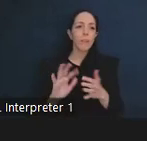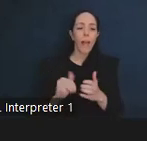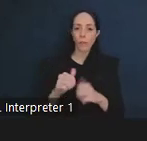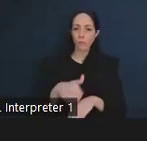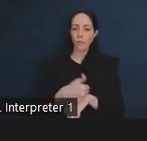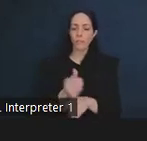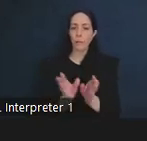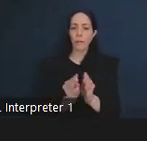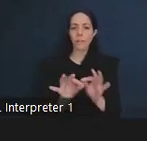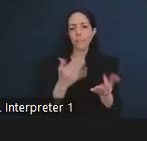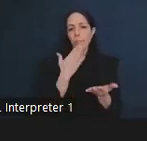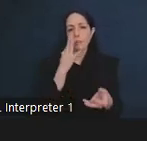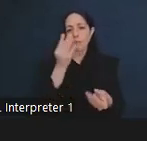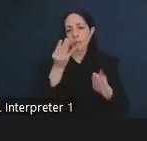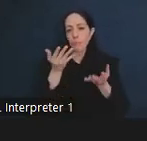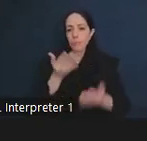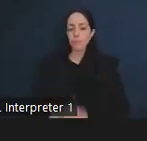meetings. So thanks for that information.